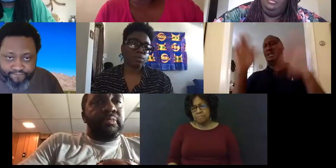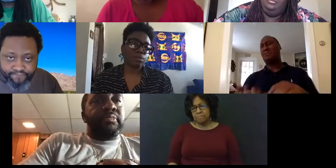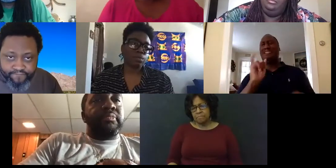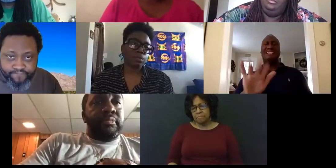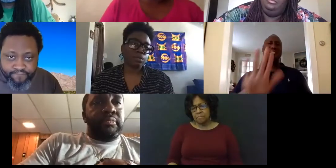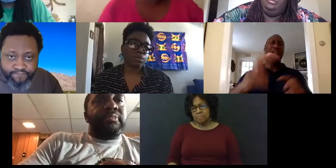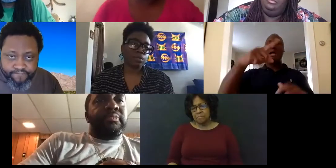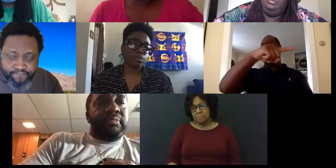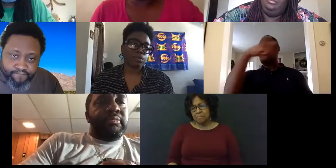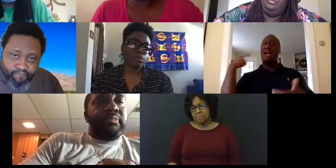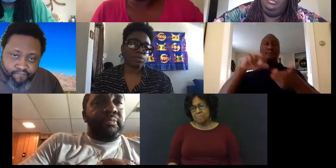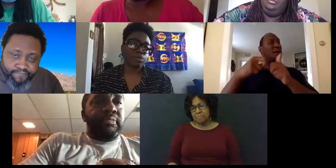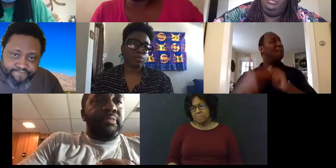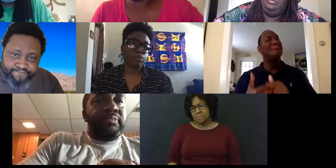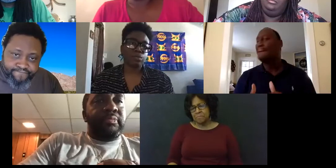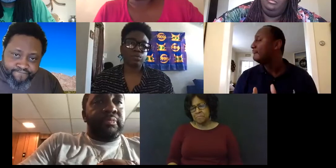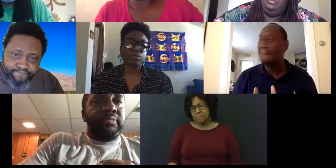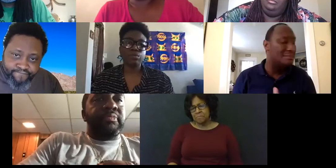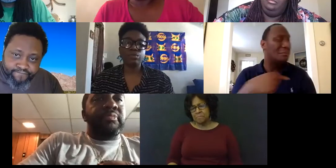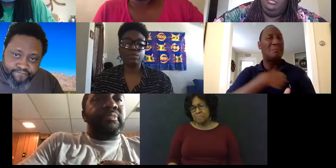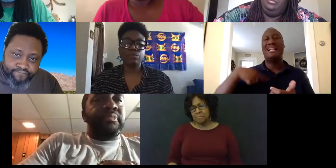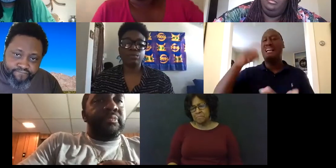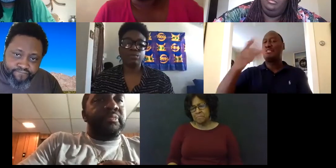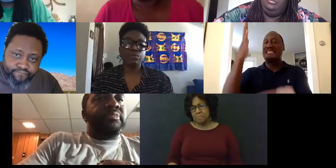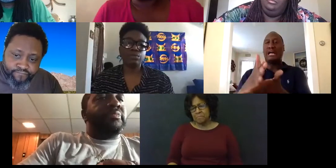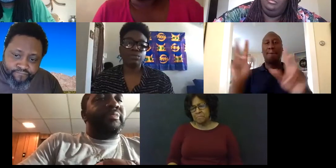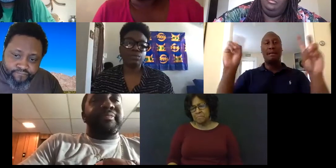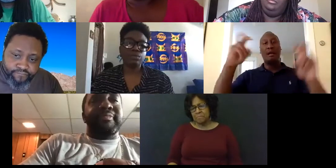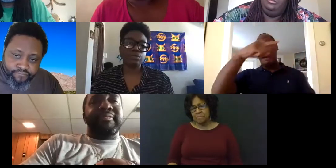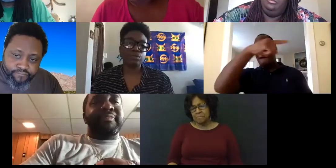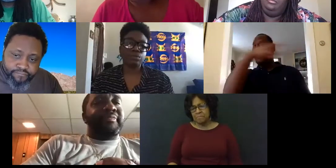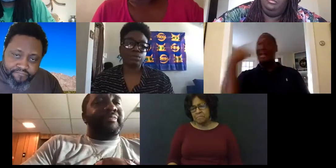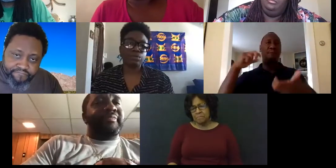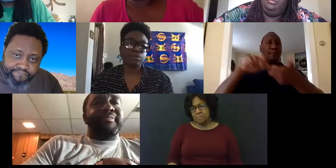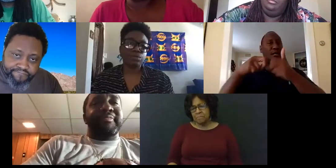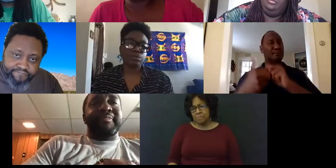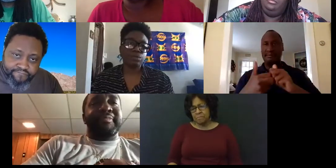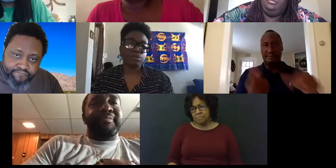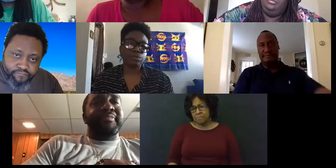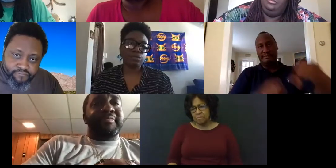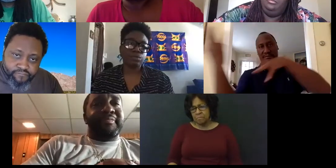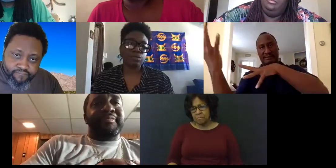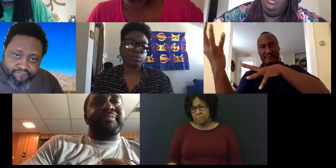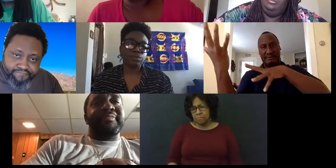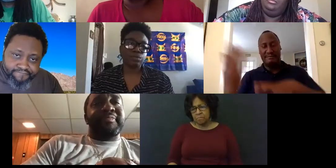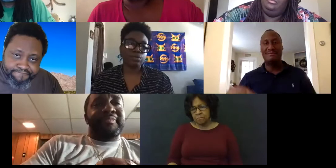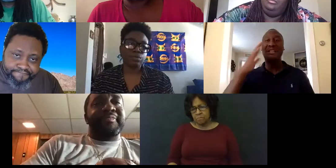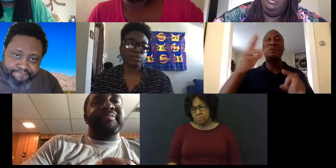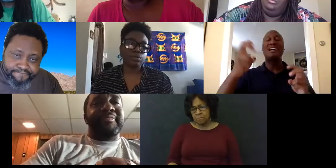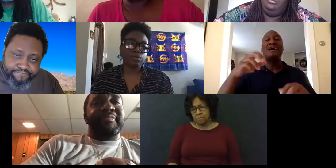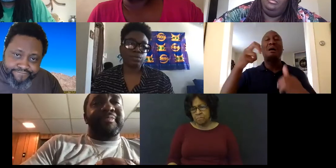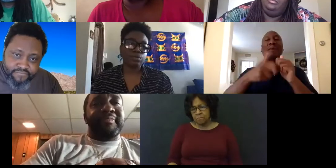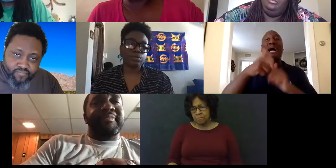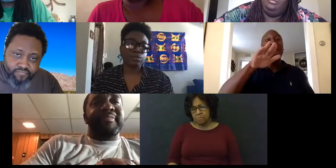saying that the same thing is going on all the time and that it's a black problem. We have to stop those issues because it's not a